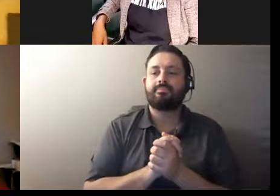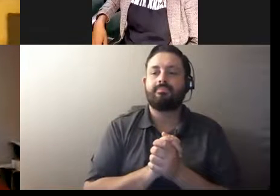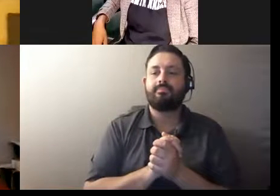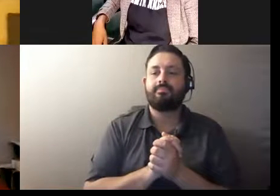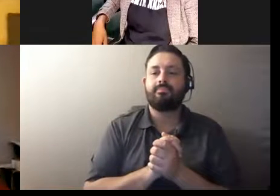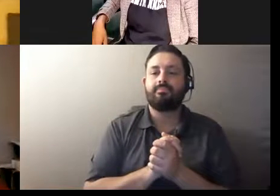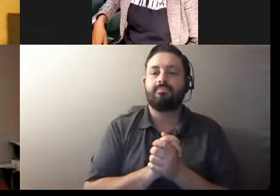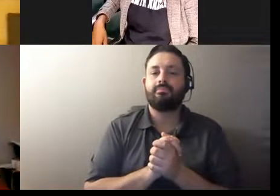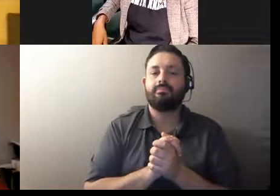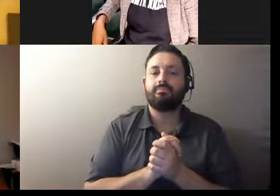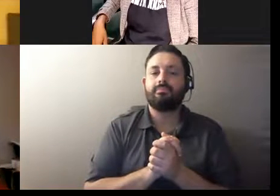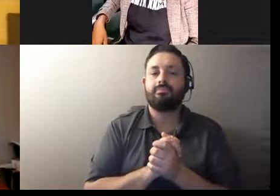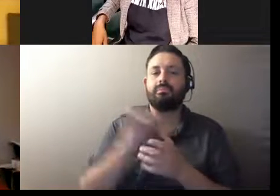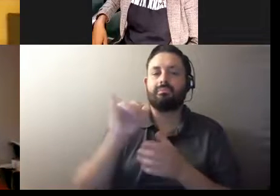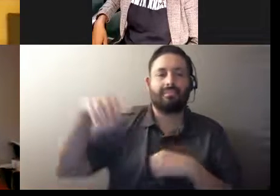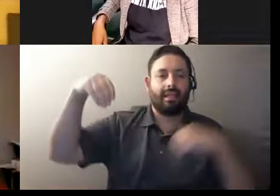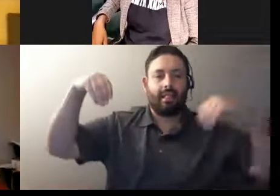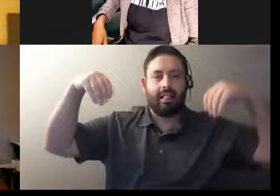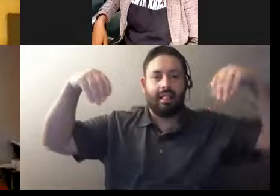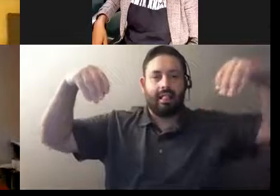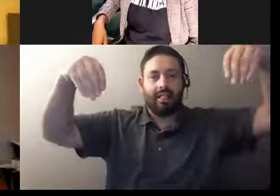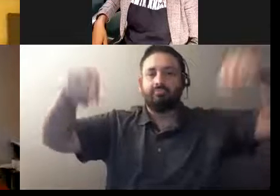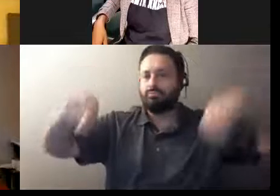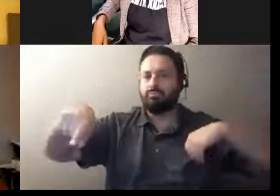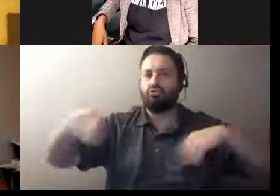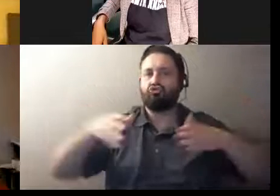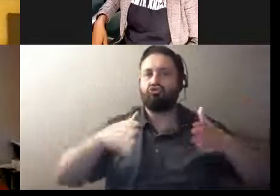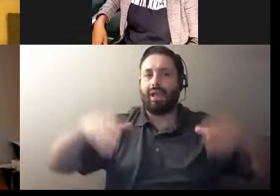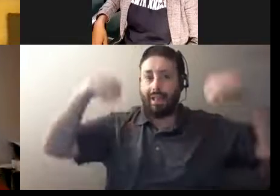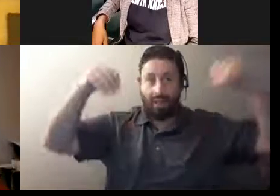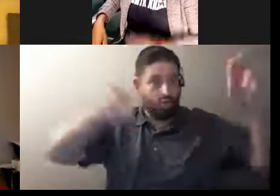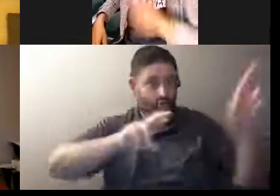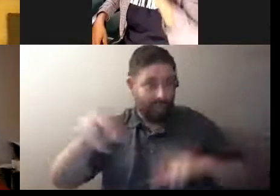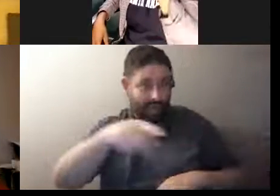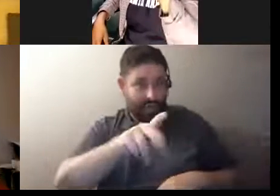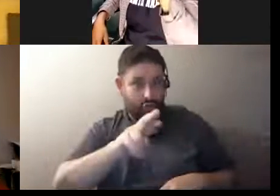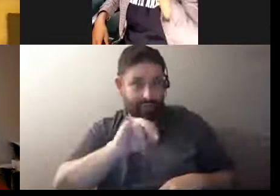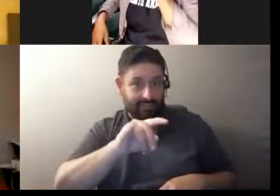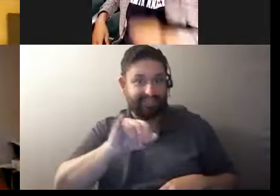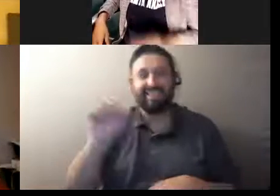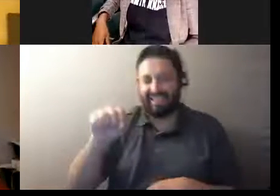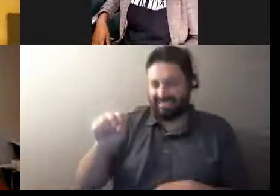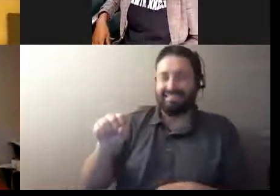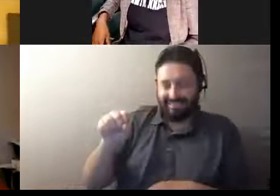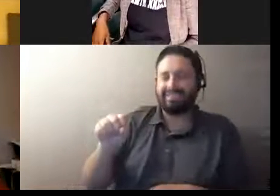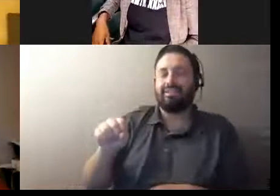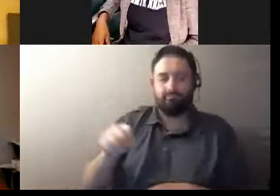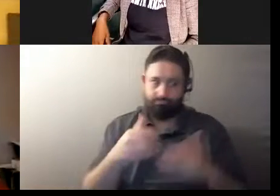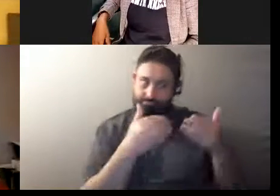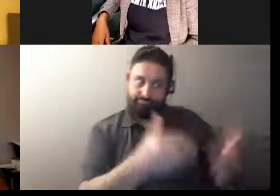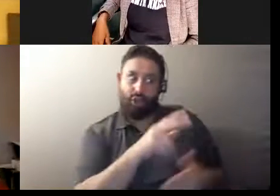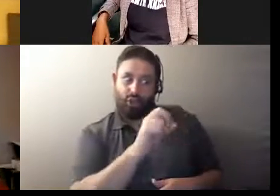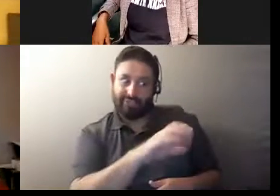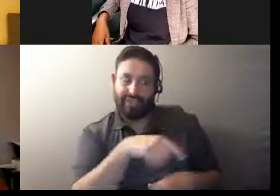In the chat. streetlights. It's in the chat. Streetlights, it's in the chat. Christy, ready to go? Yes. Good to go. 30 seconds.